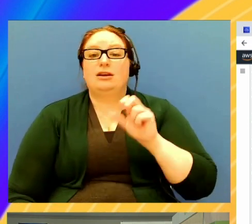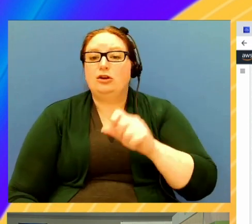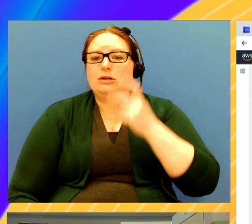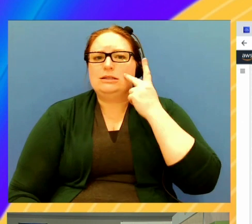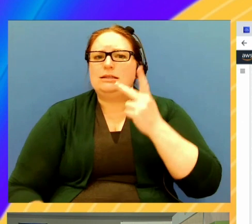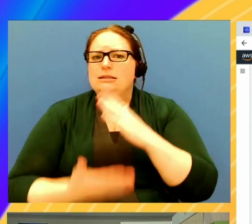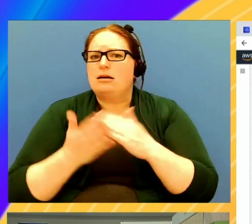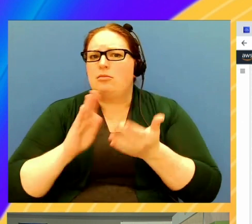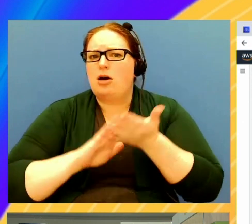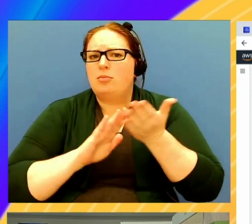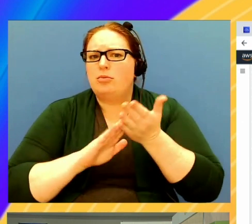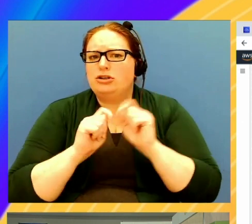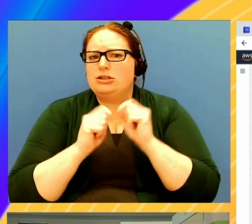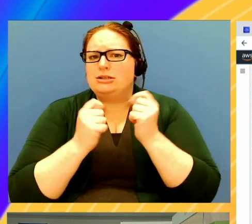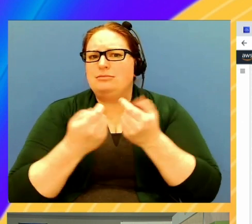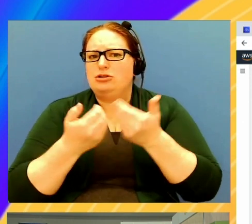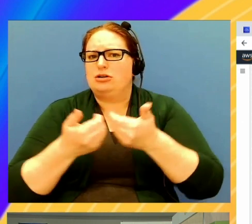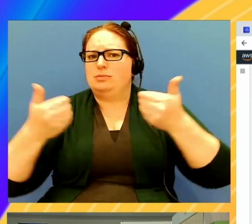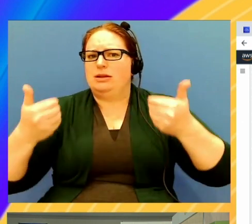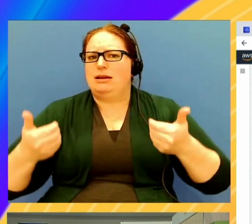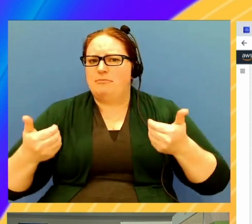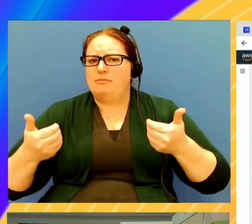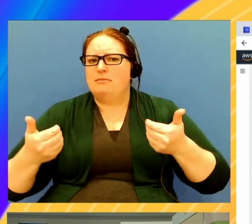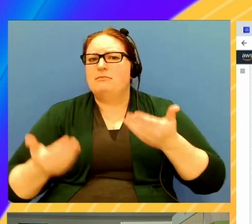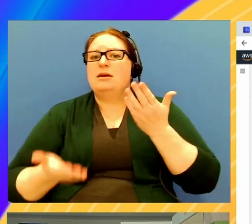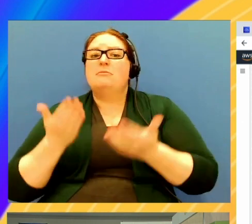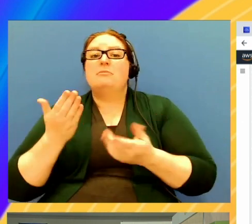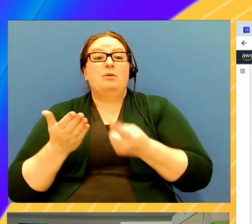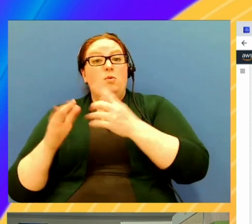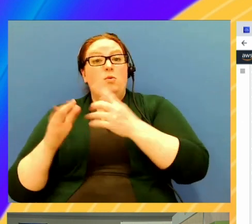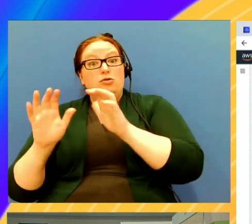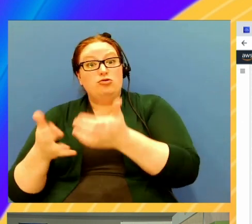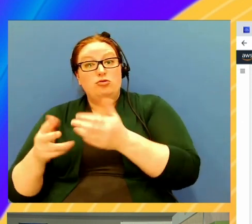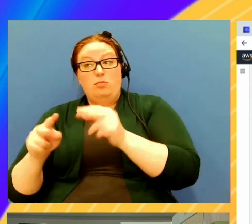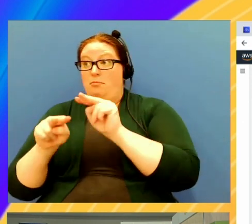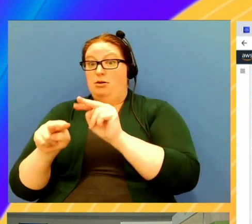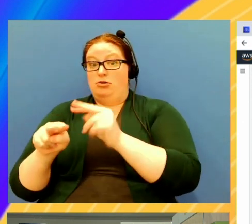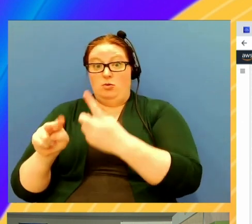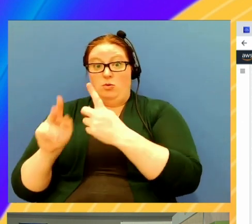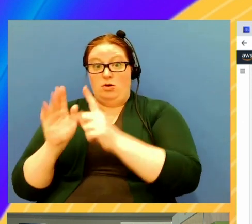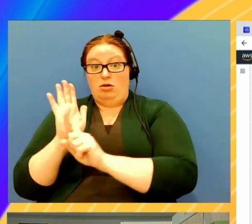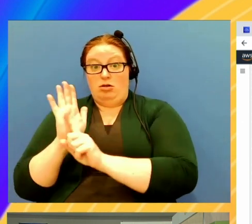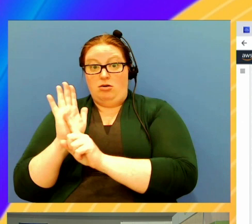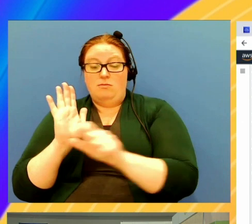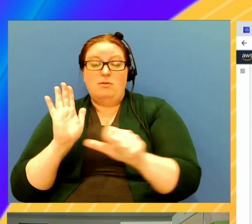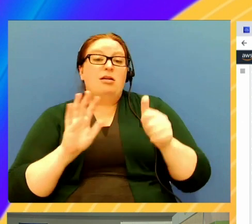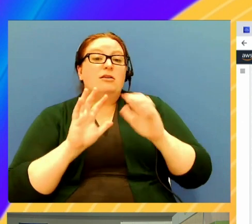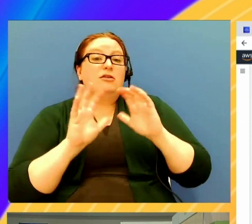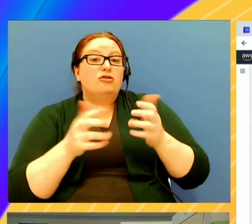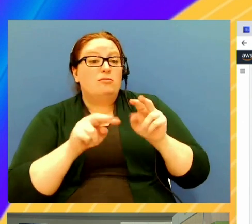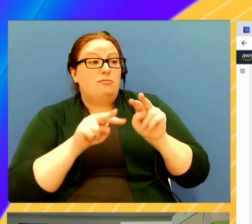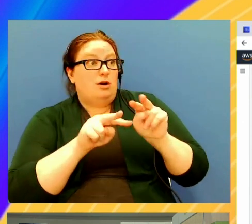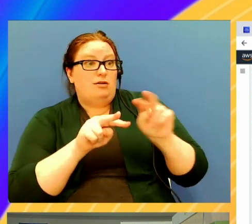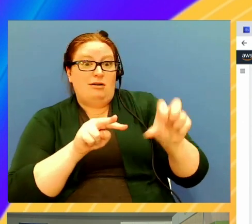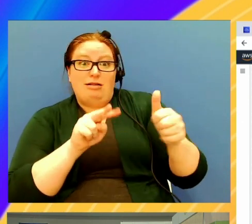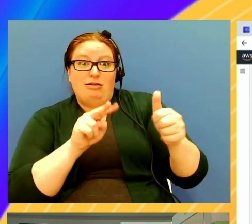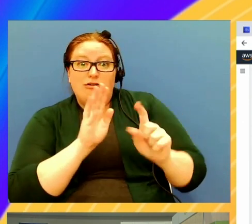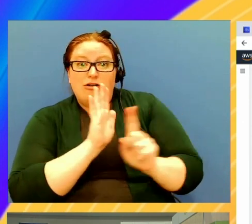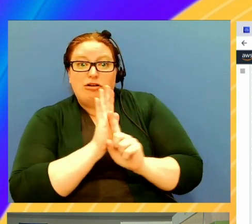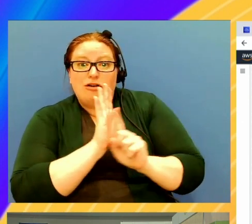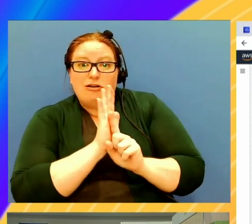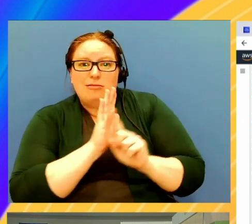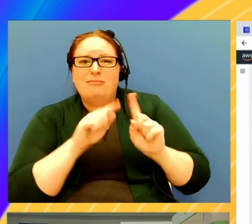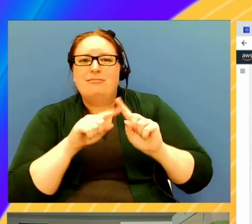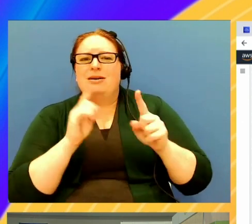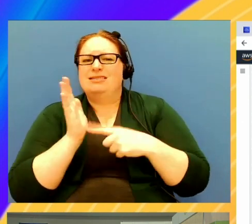operations teams are split up, and maybe one group of people are monitoring one alarm and another group is monitoring another, but sometimes they're related,